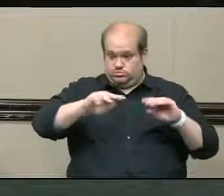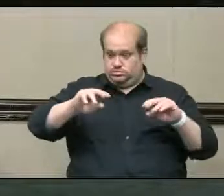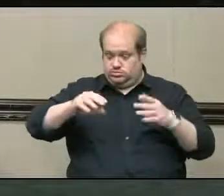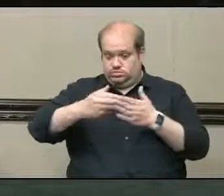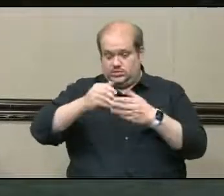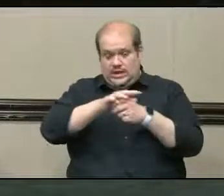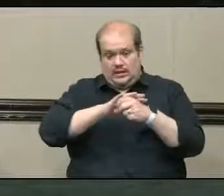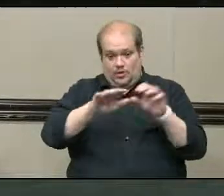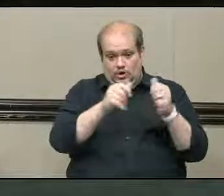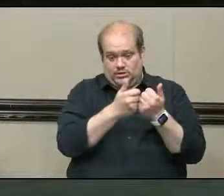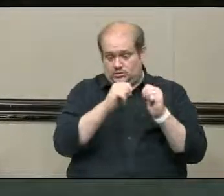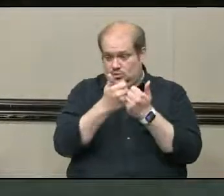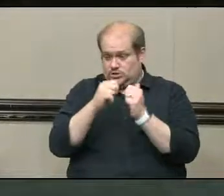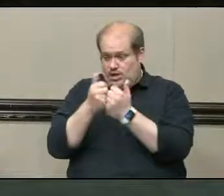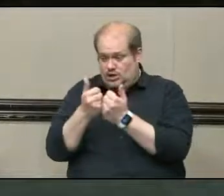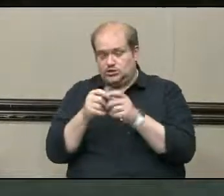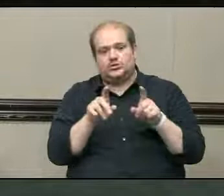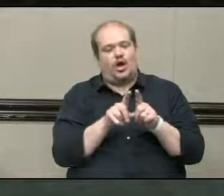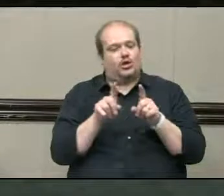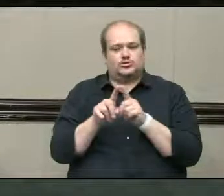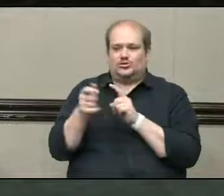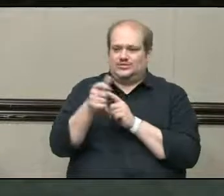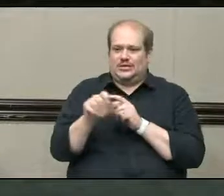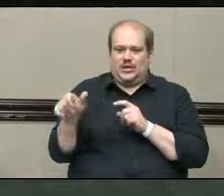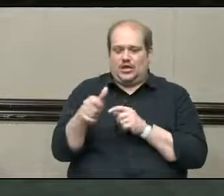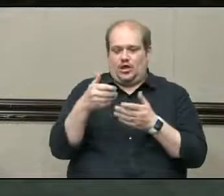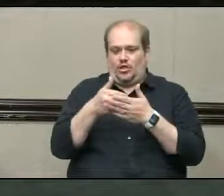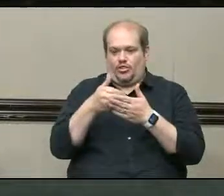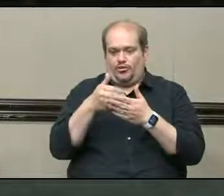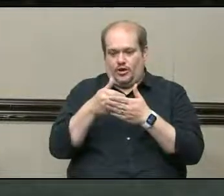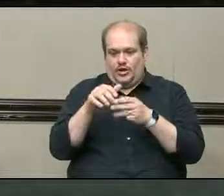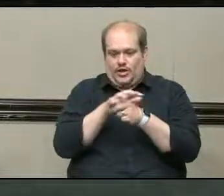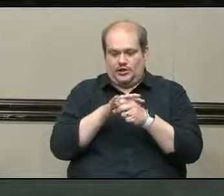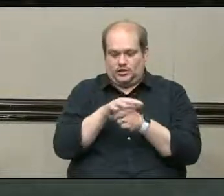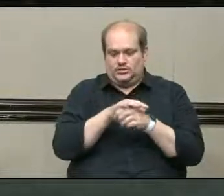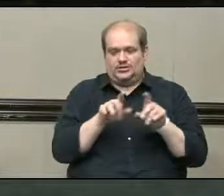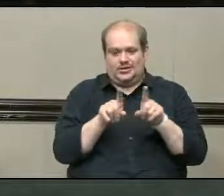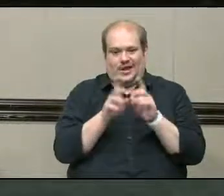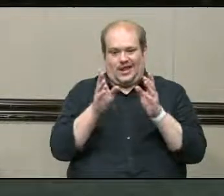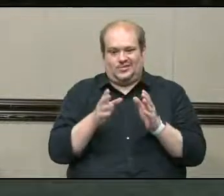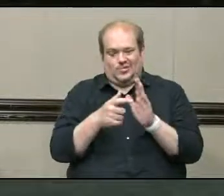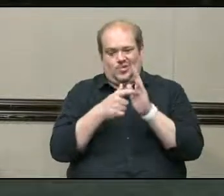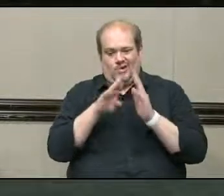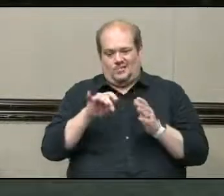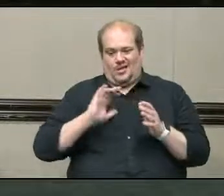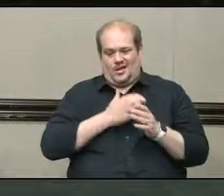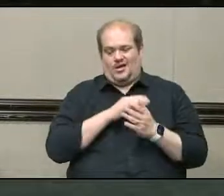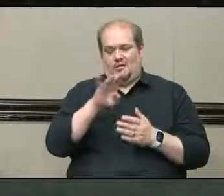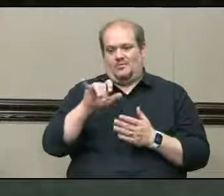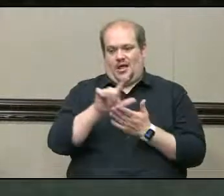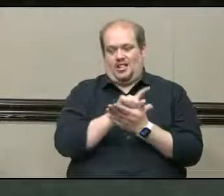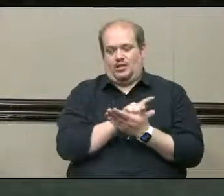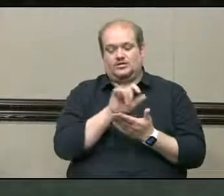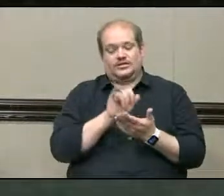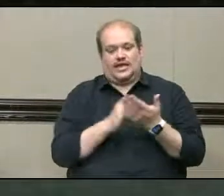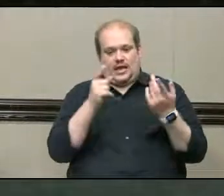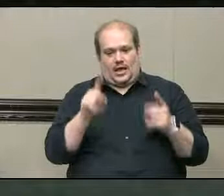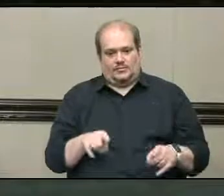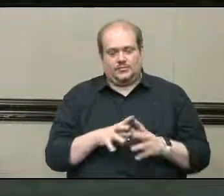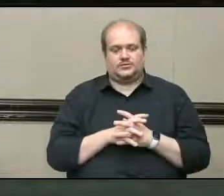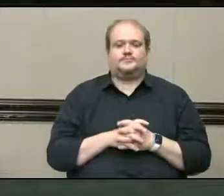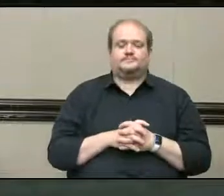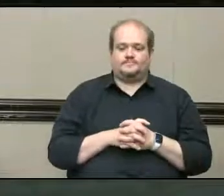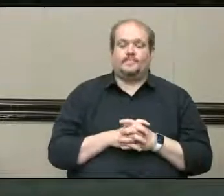neighborhood associations and also to any other adjacent entity as required by our bylaws, that